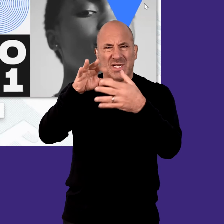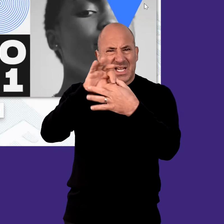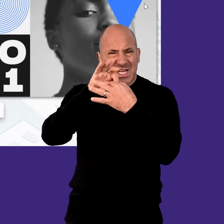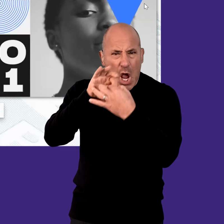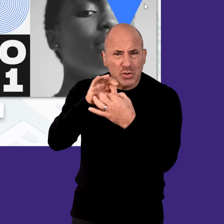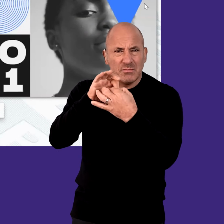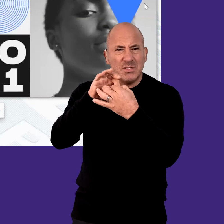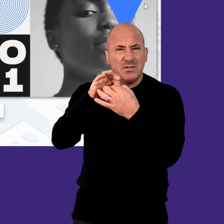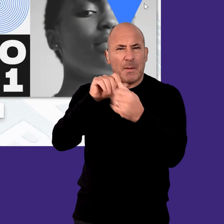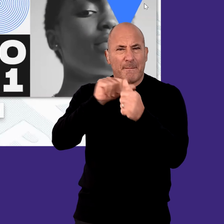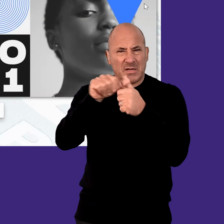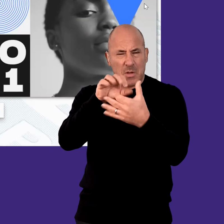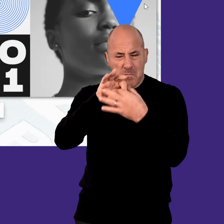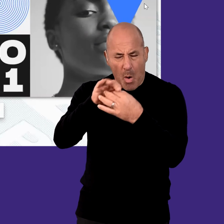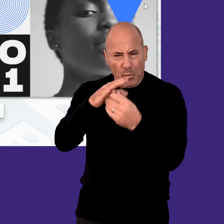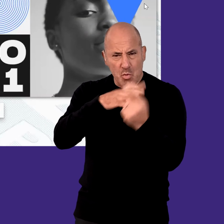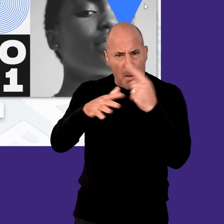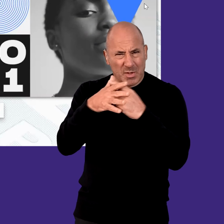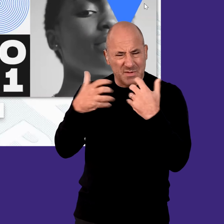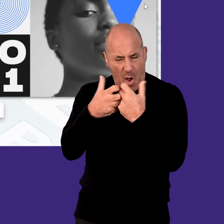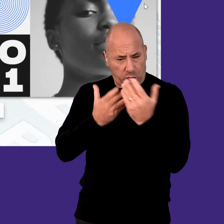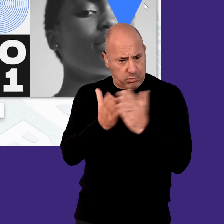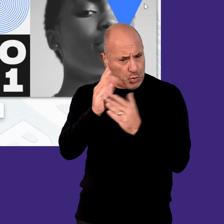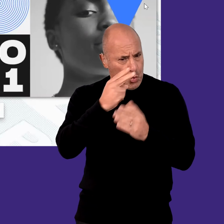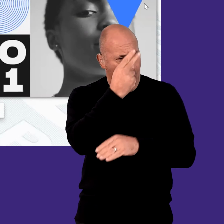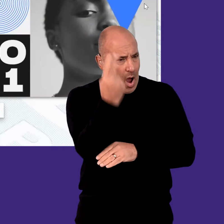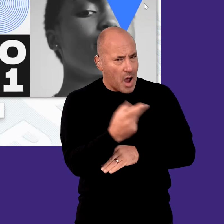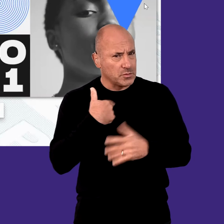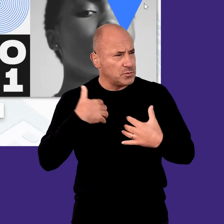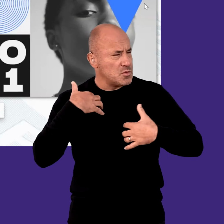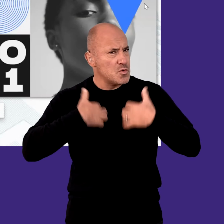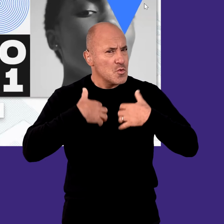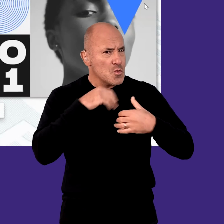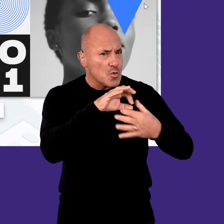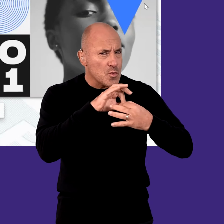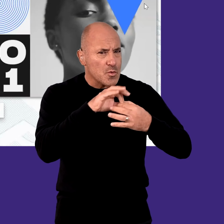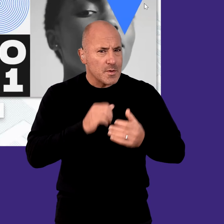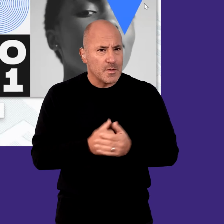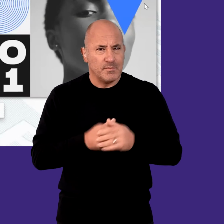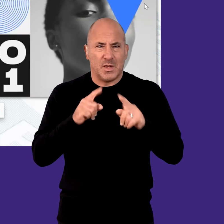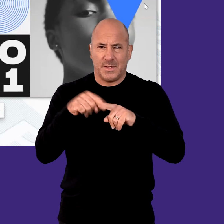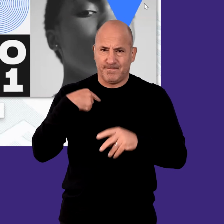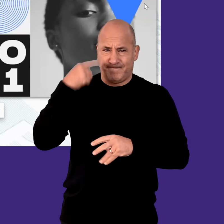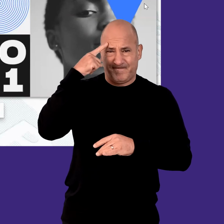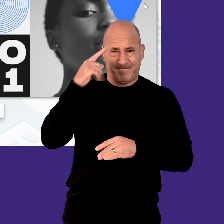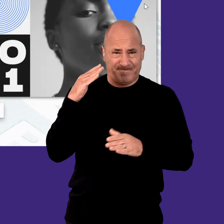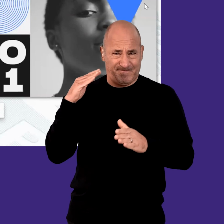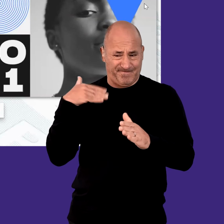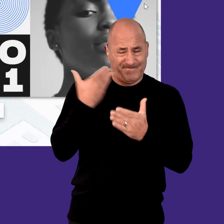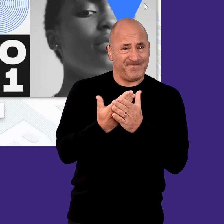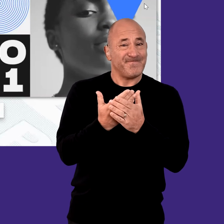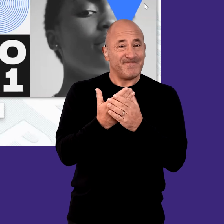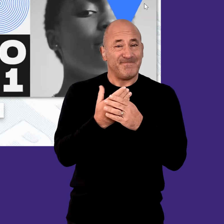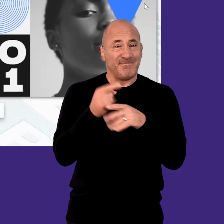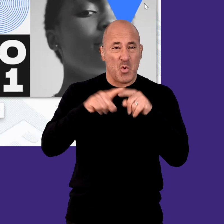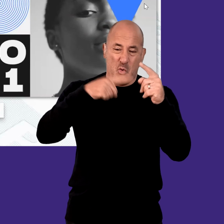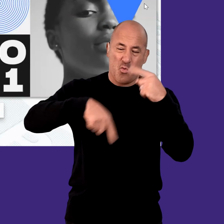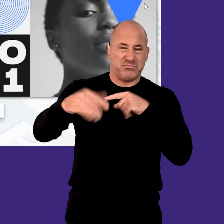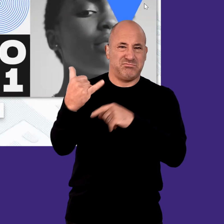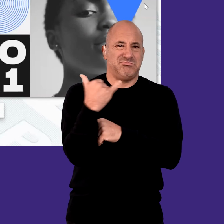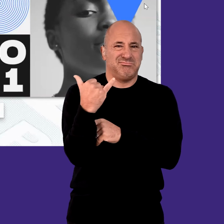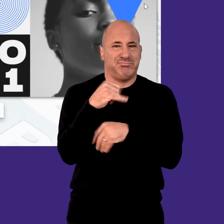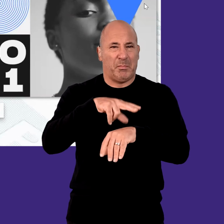crime, support victims, but also that community engagement, how we might better collaborate and engage with communities, especially in